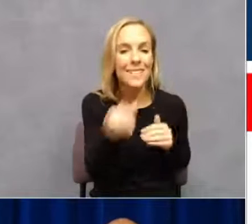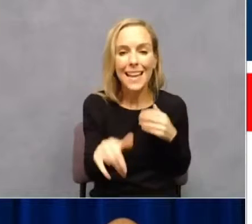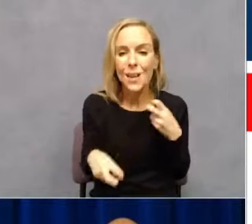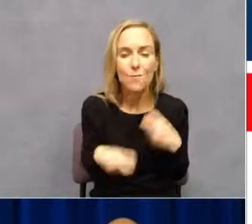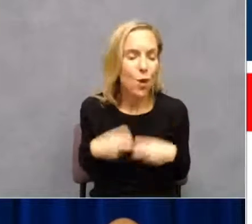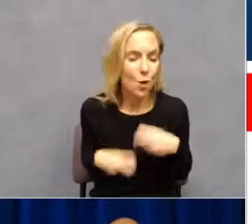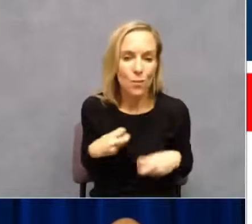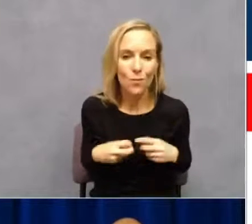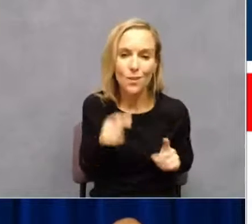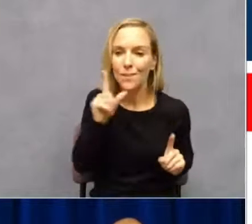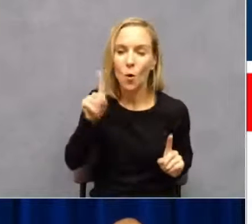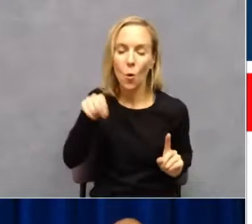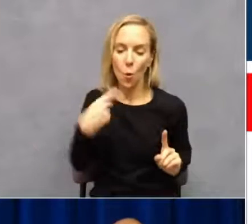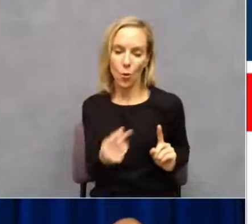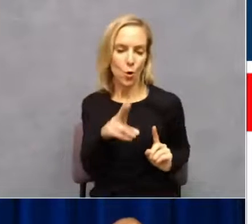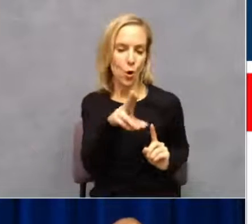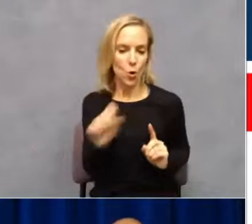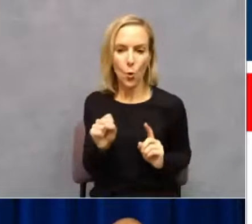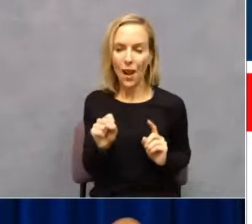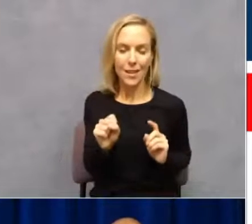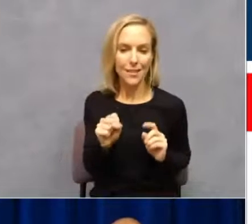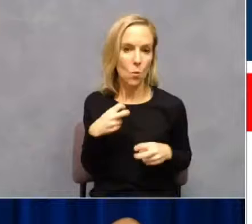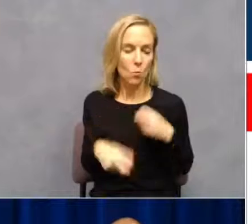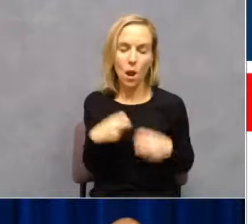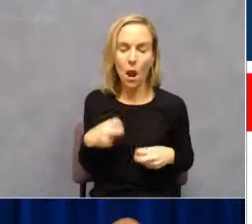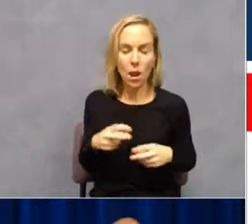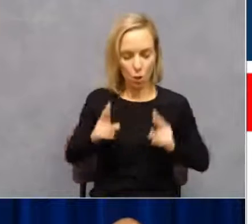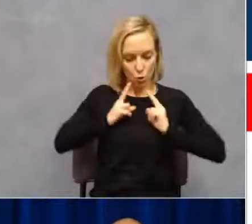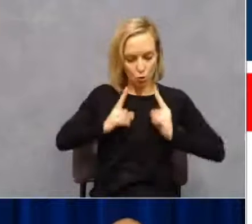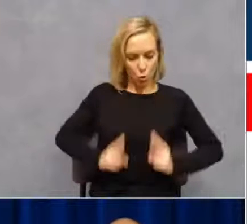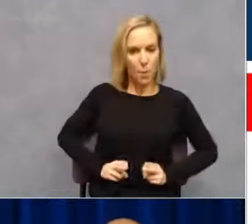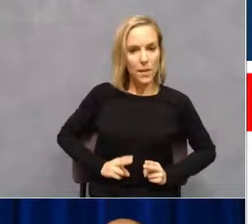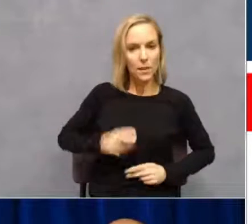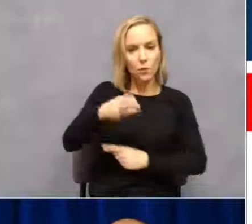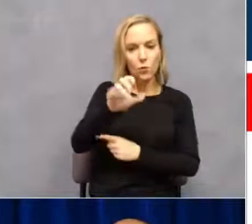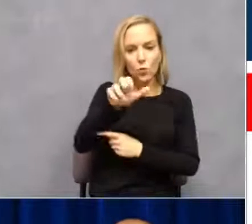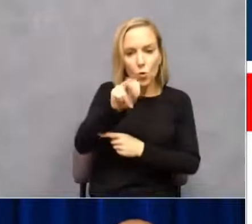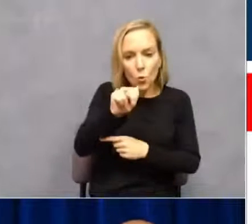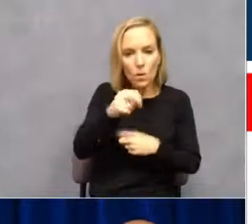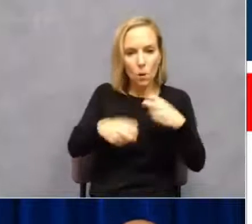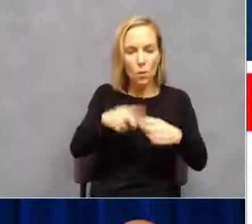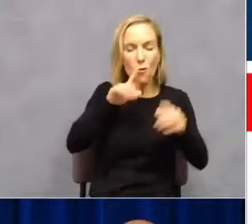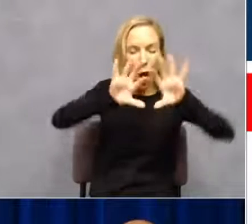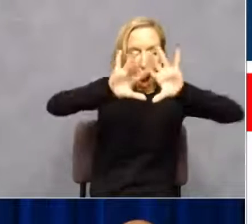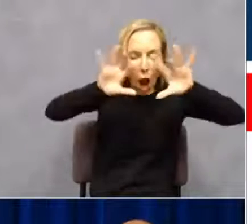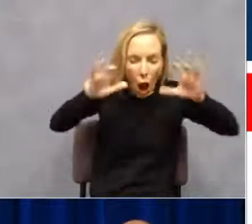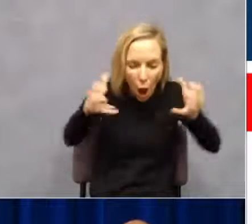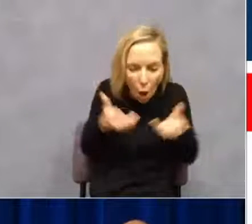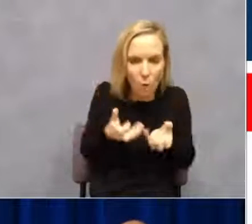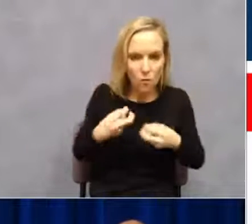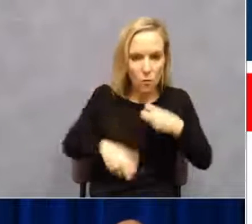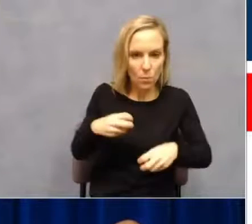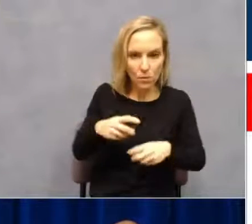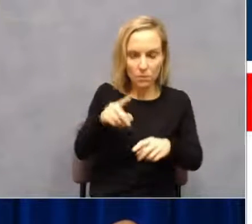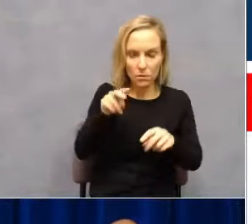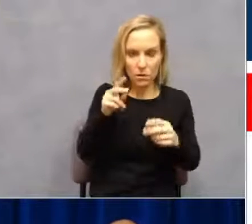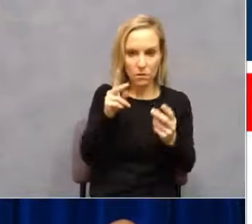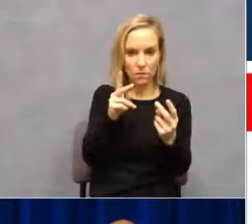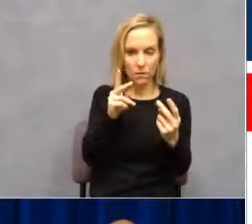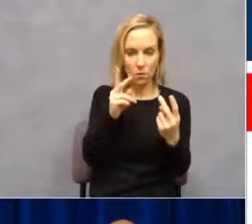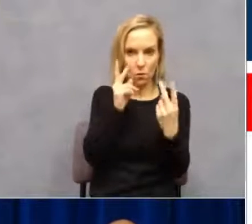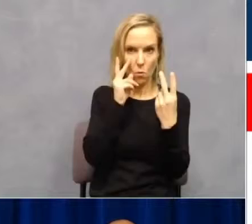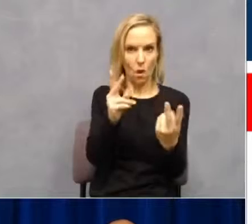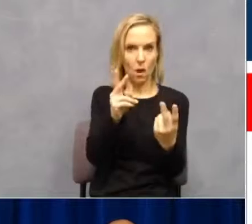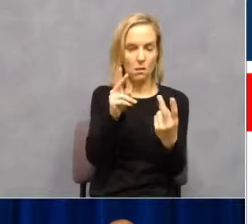just a United States problem. It's a human problem. This is a global problem. If you listen to the news from around the world, humanity